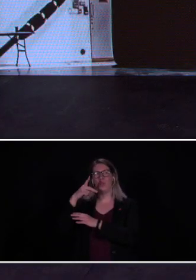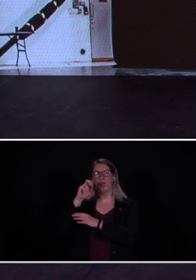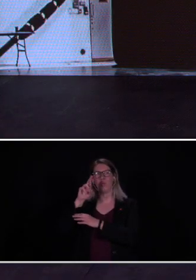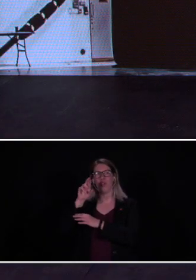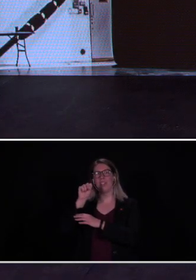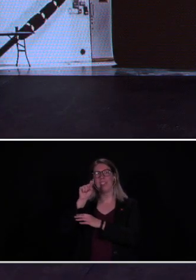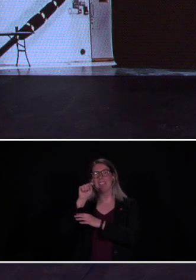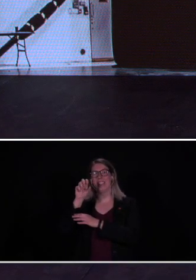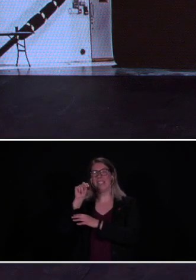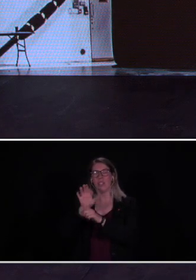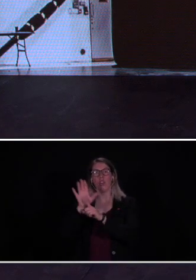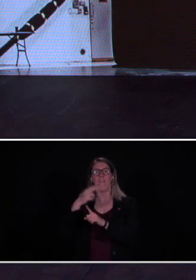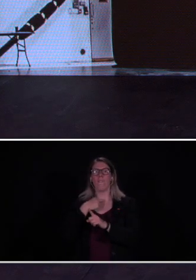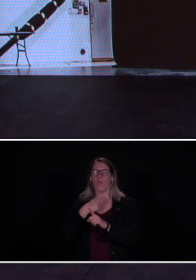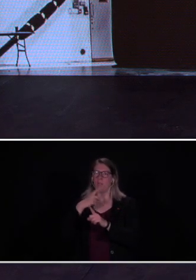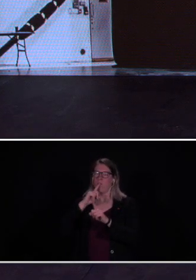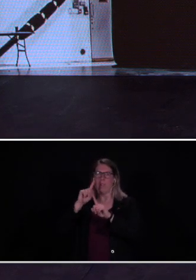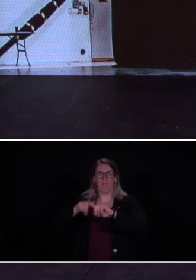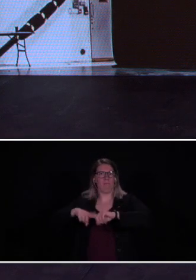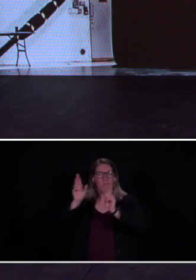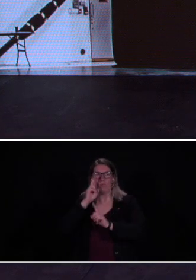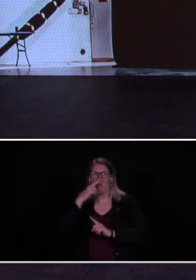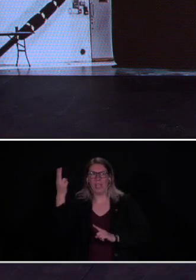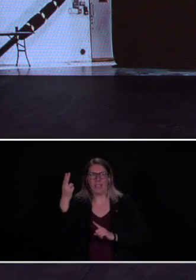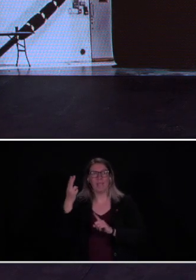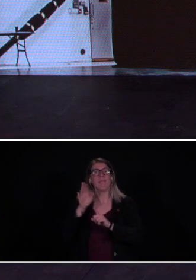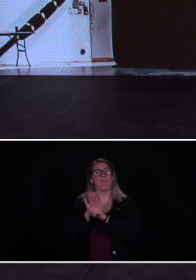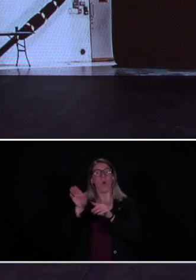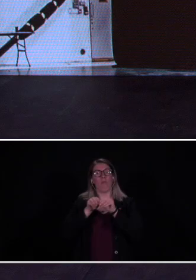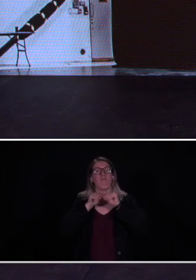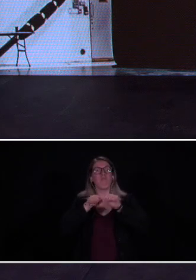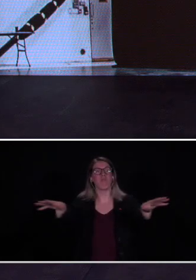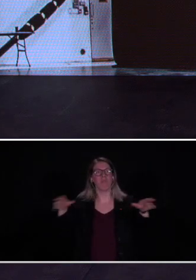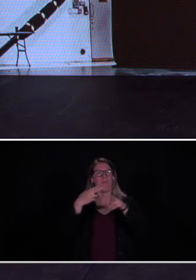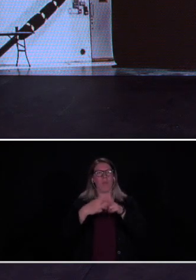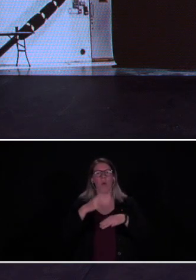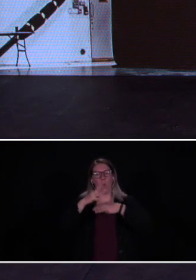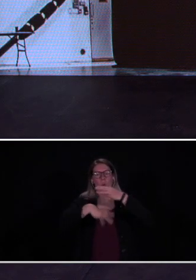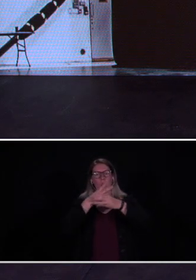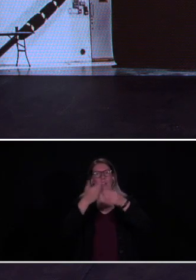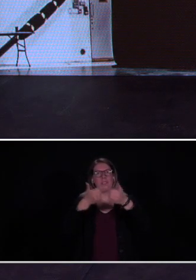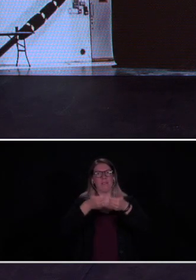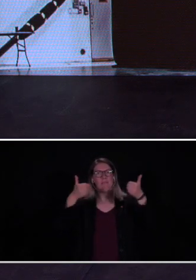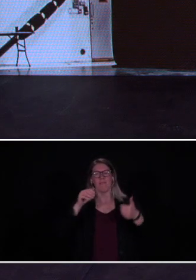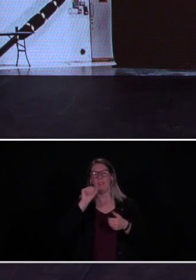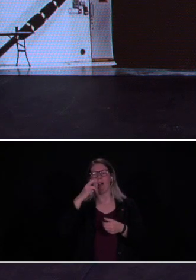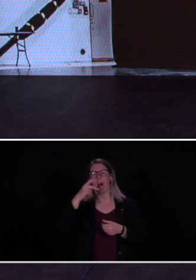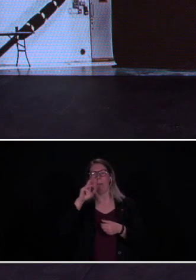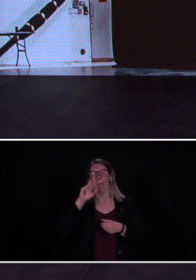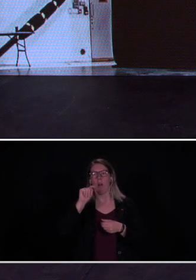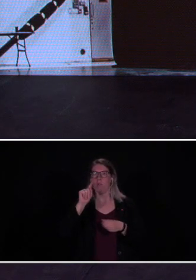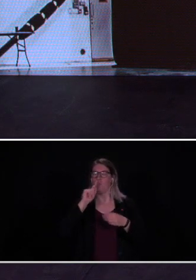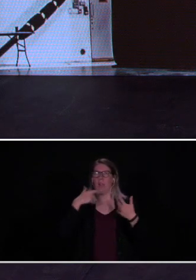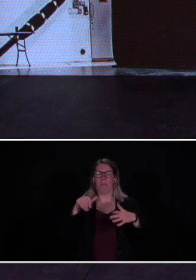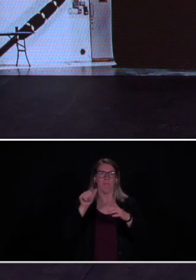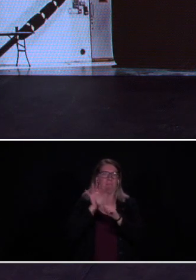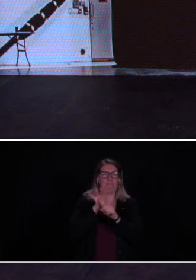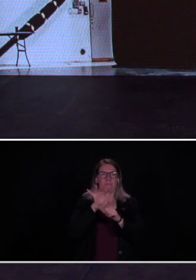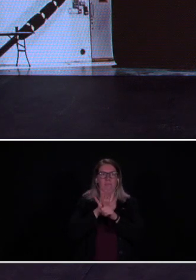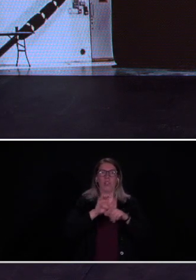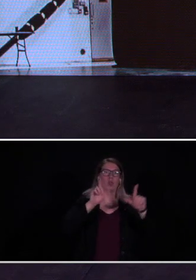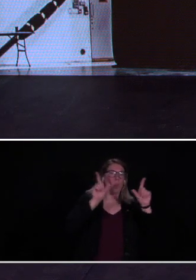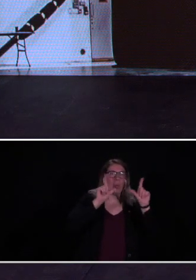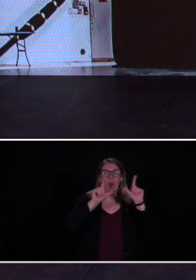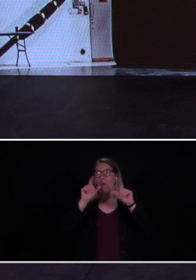music today. Her latest record, called Worlds Apart, has exploded onto the world scene from Tokyo to Berlin. And the song